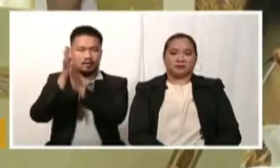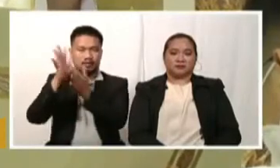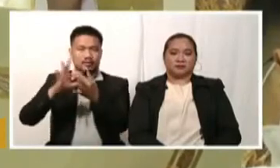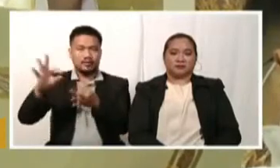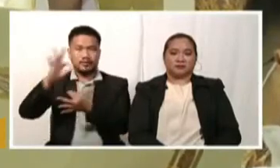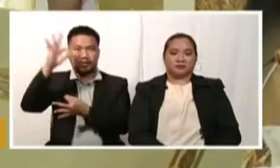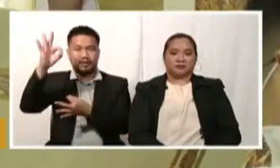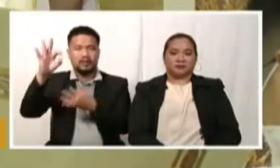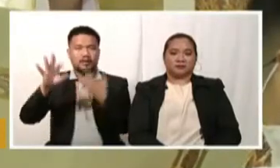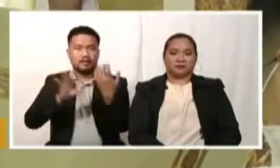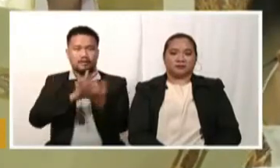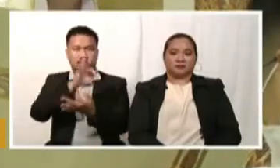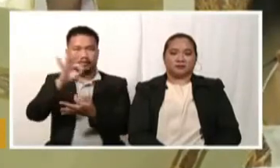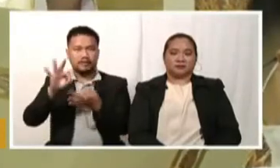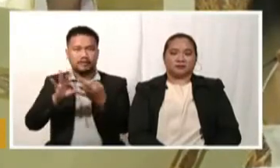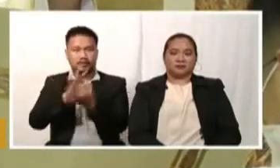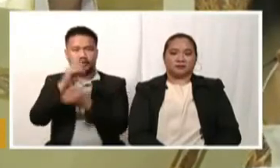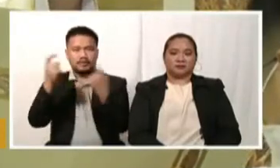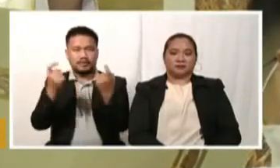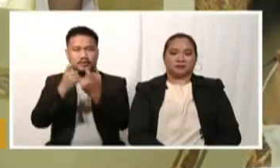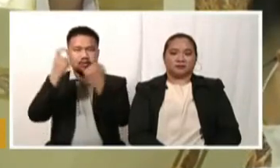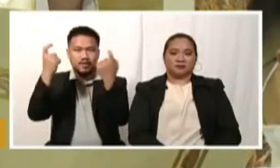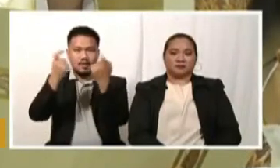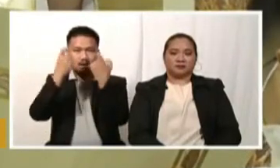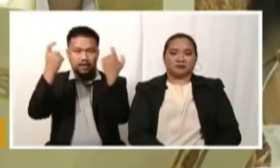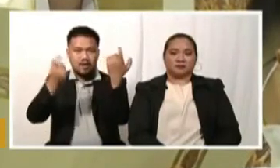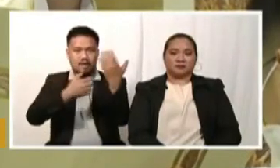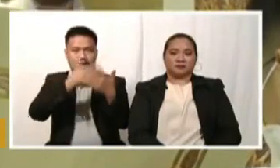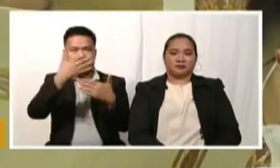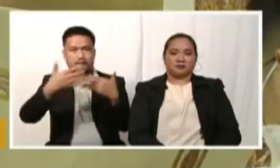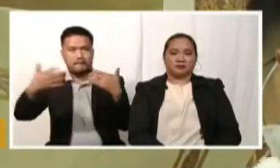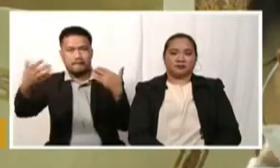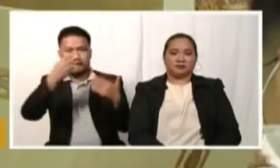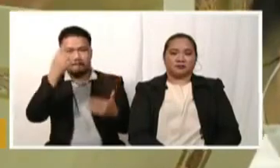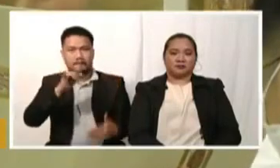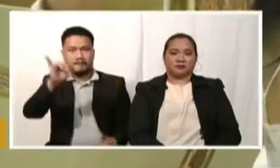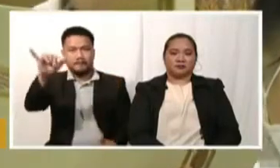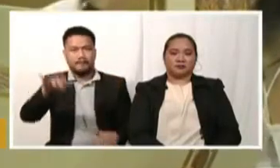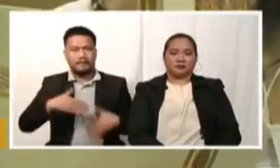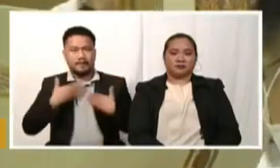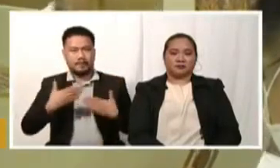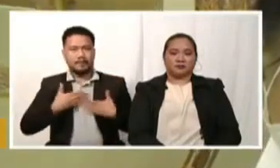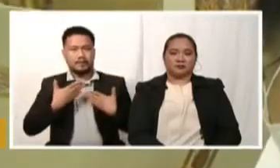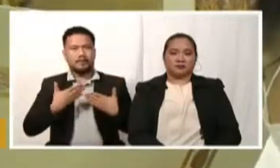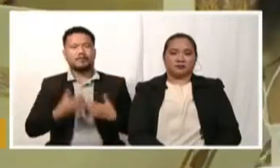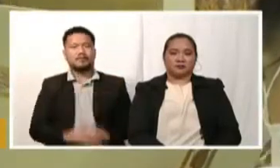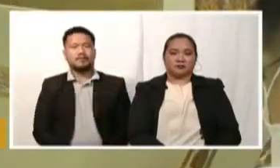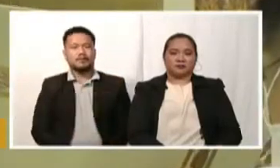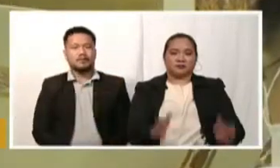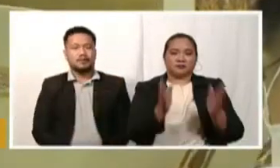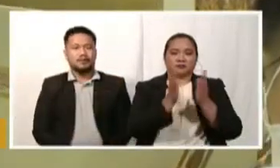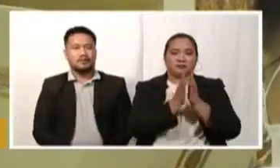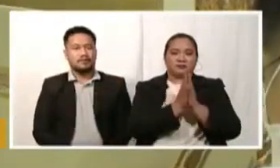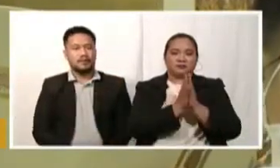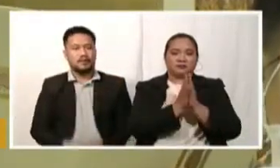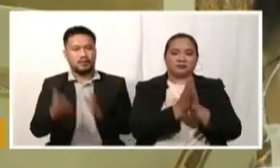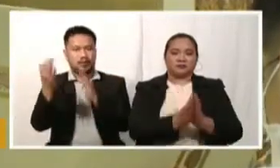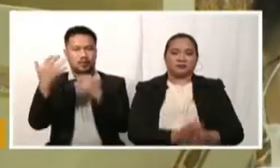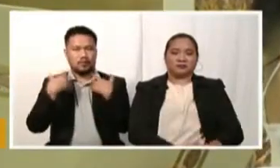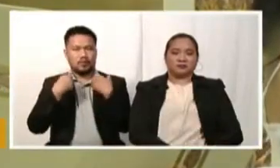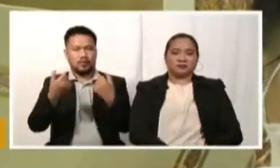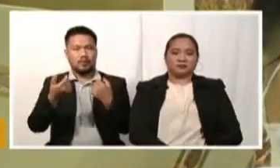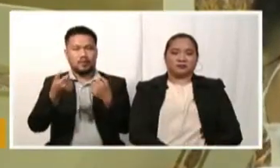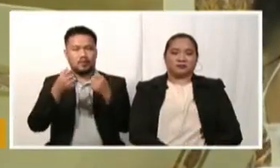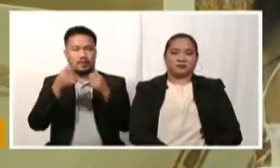those feasts that are celebrated in eternal joy. Amen. And may the blessing of